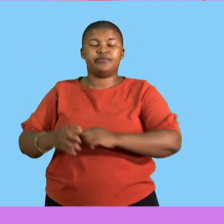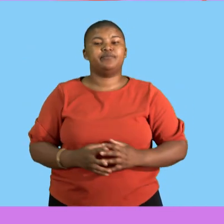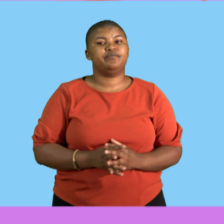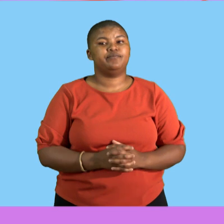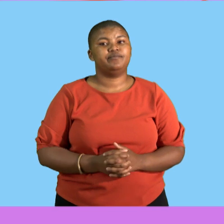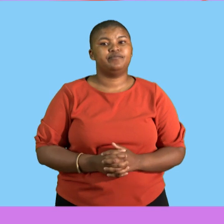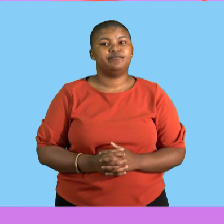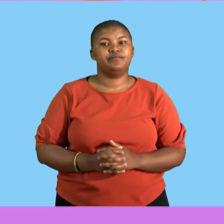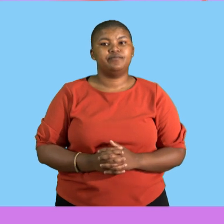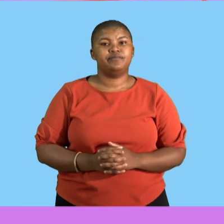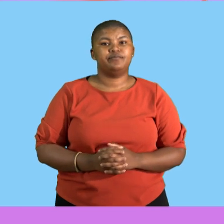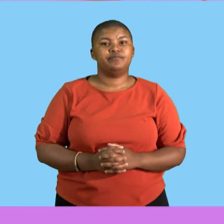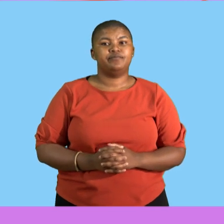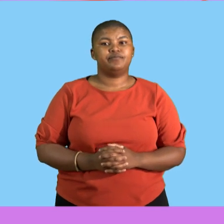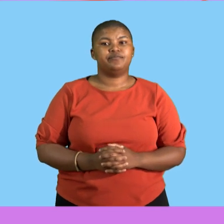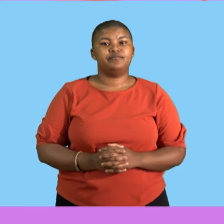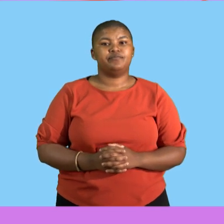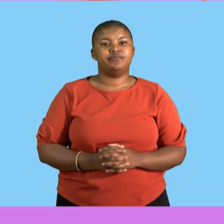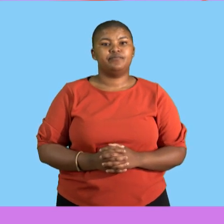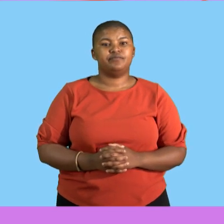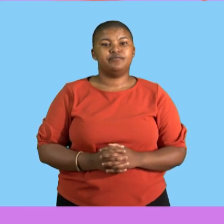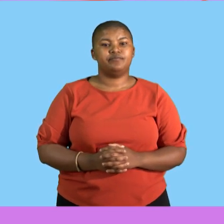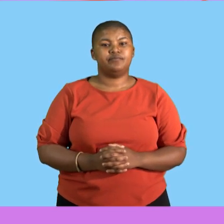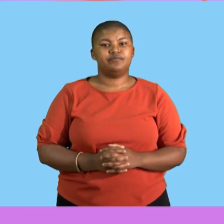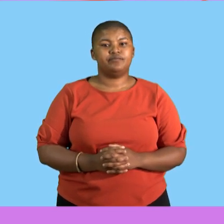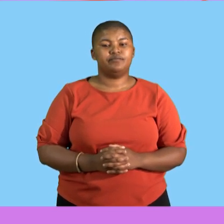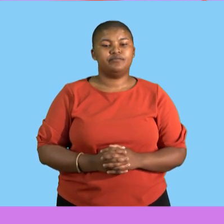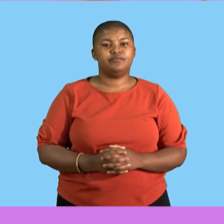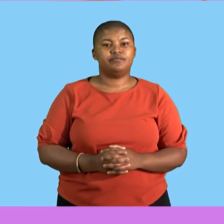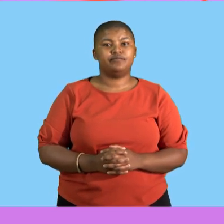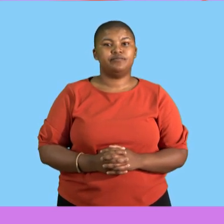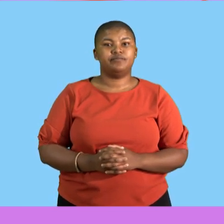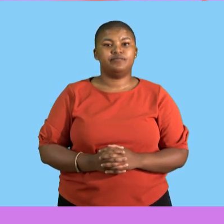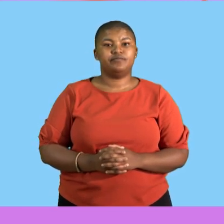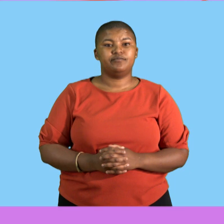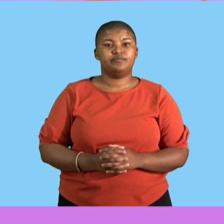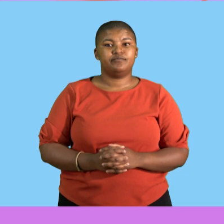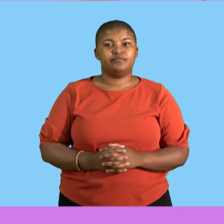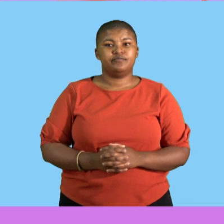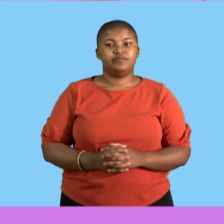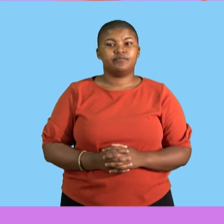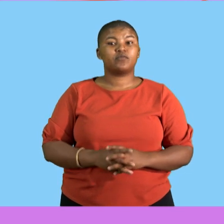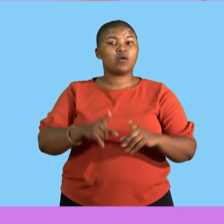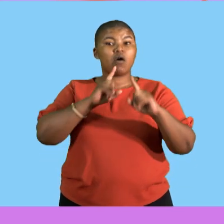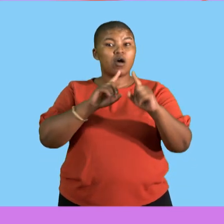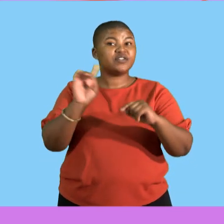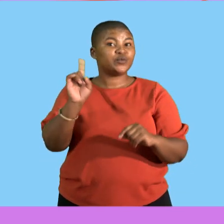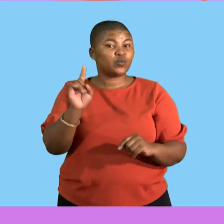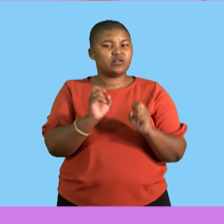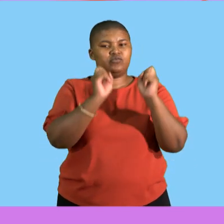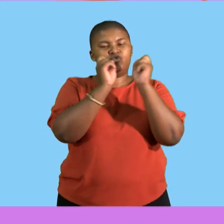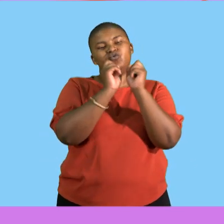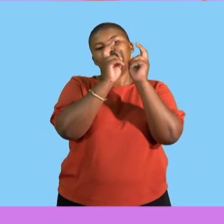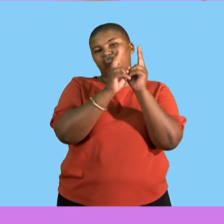times 100. And then let's continue here. The answer there is going to be